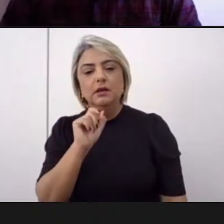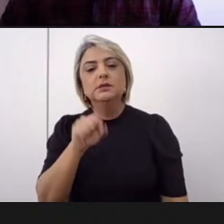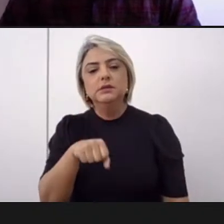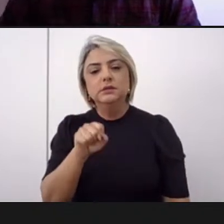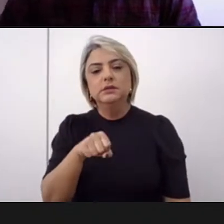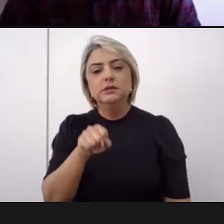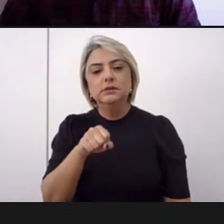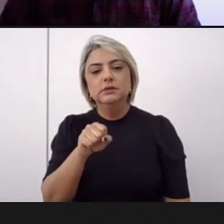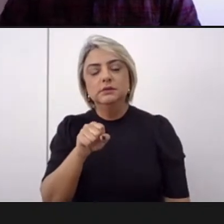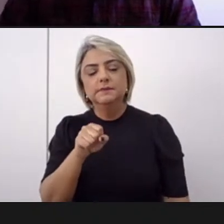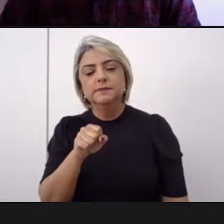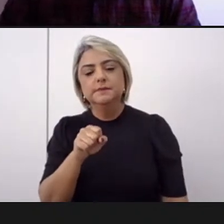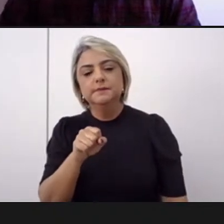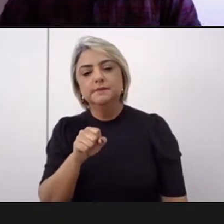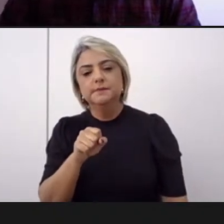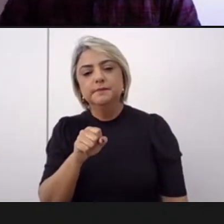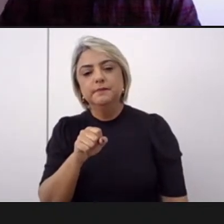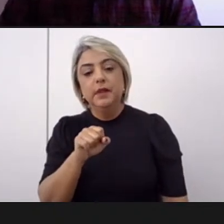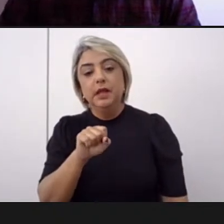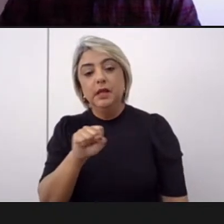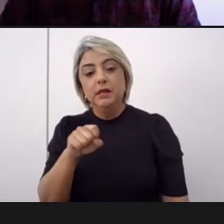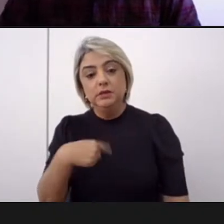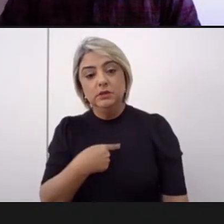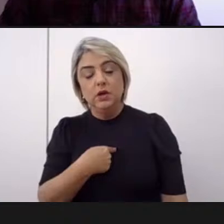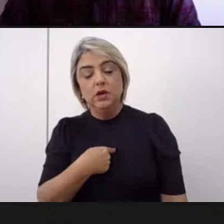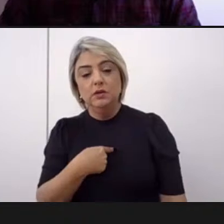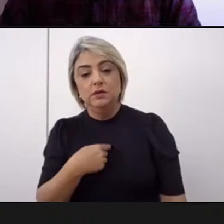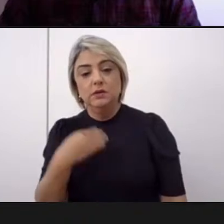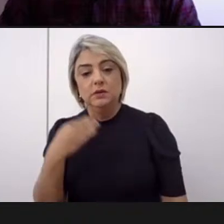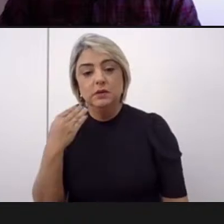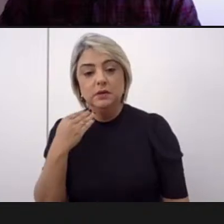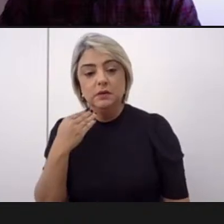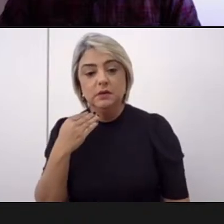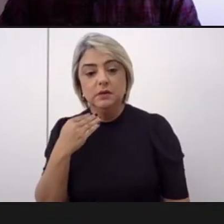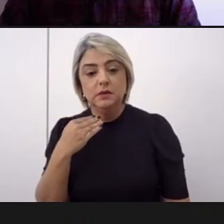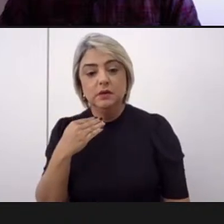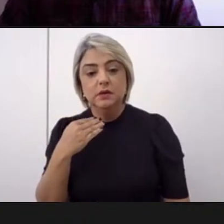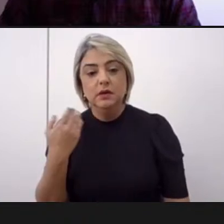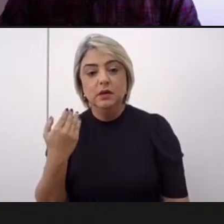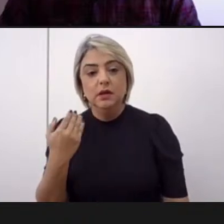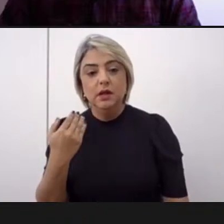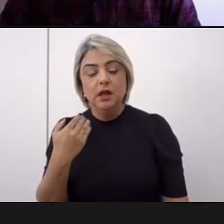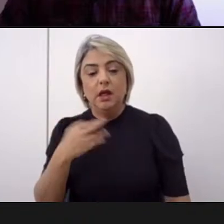If we consider the main issues of